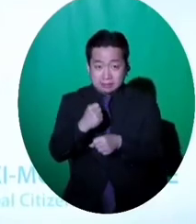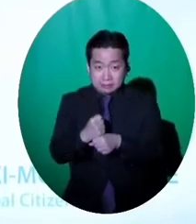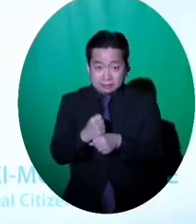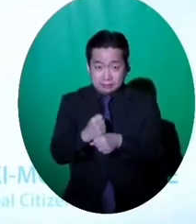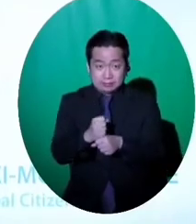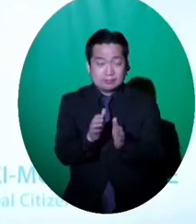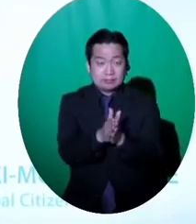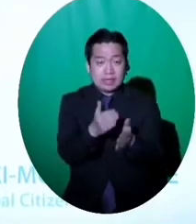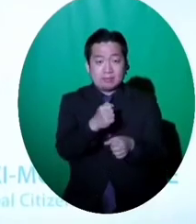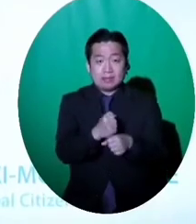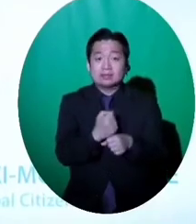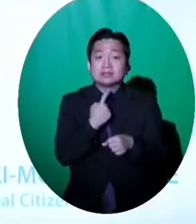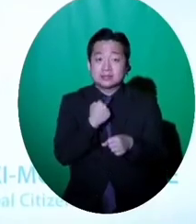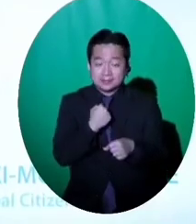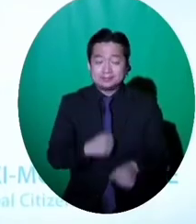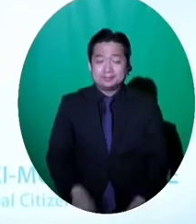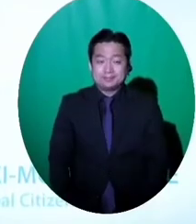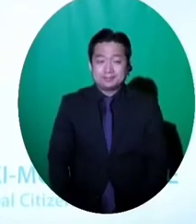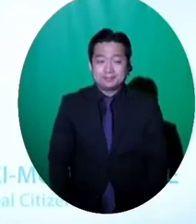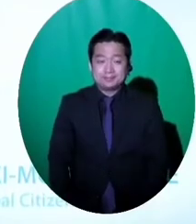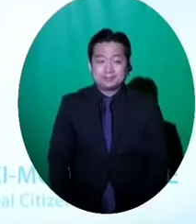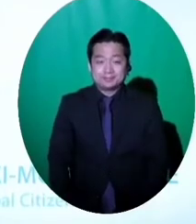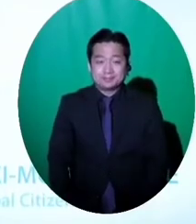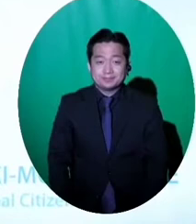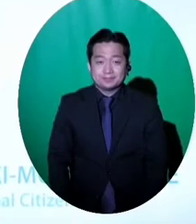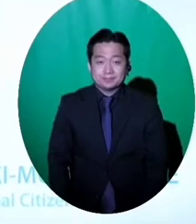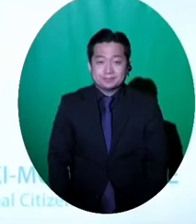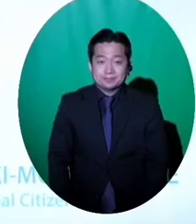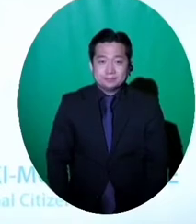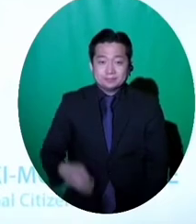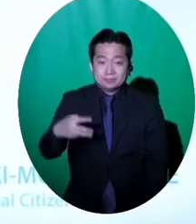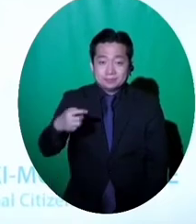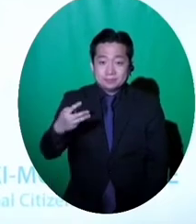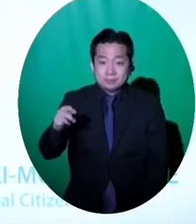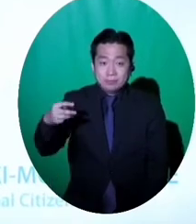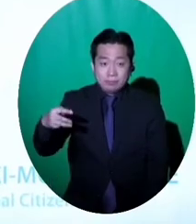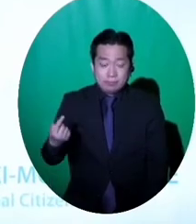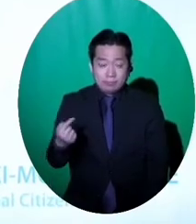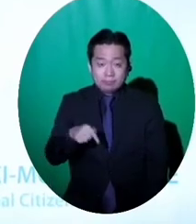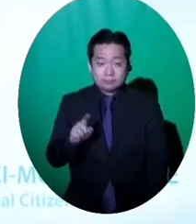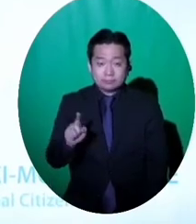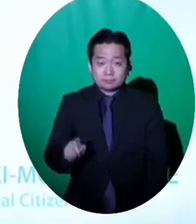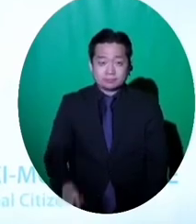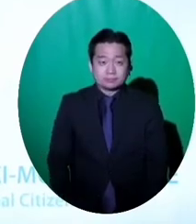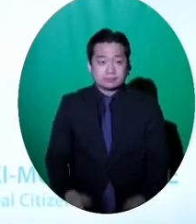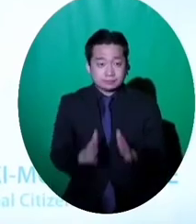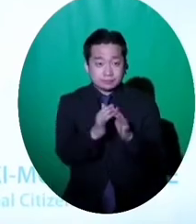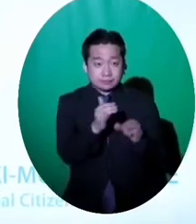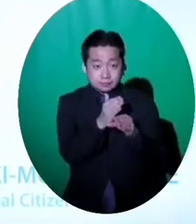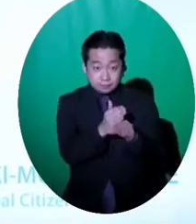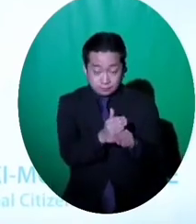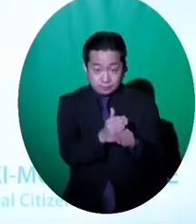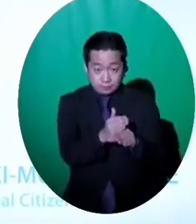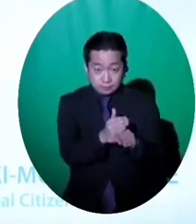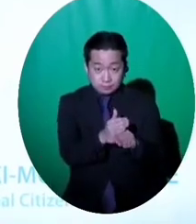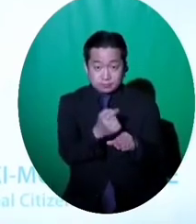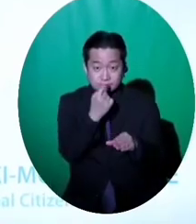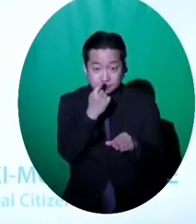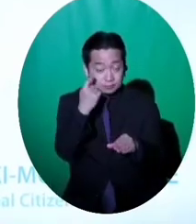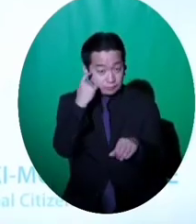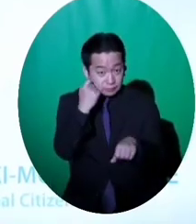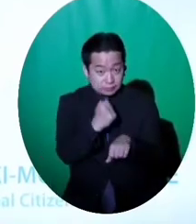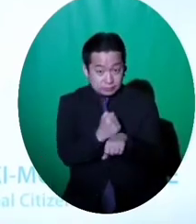honorary doctorate by the University for Humanistic Studies in the Netherlands and won the Brown